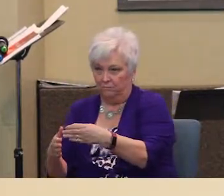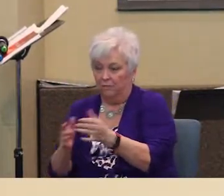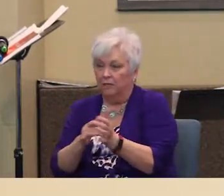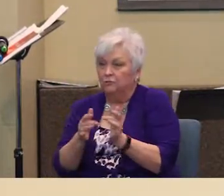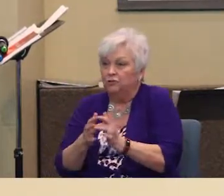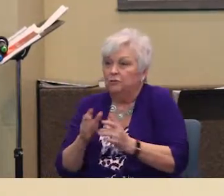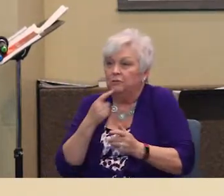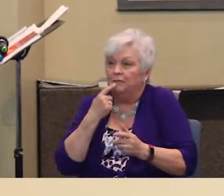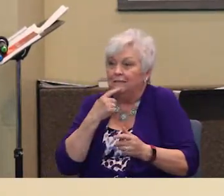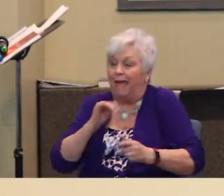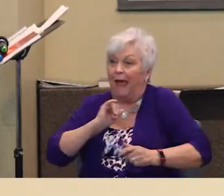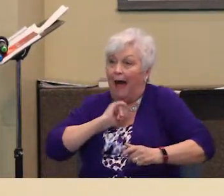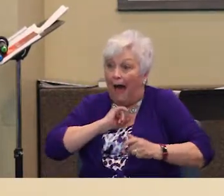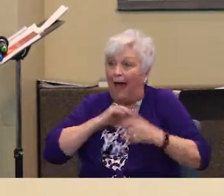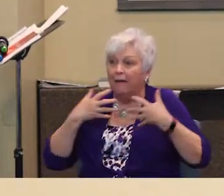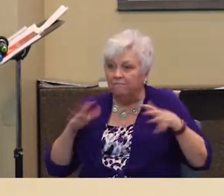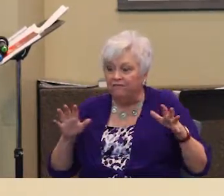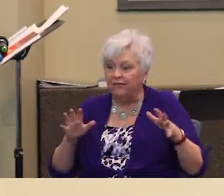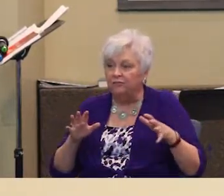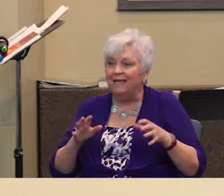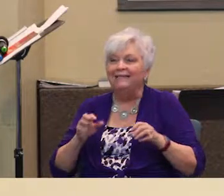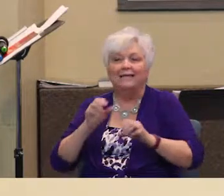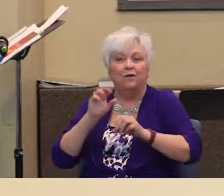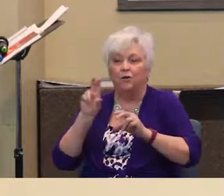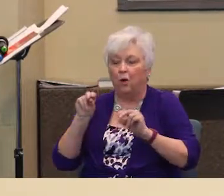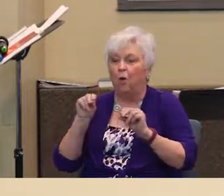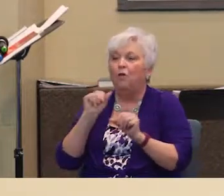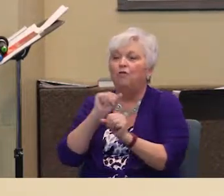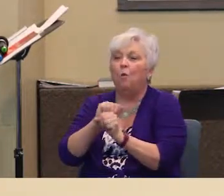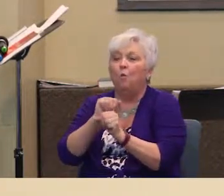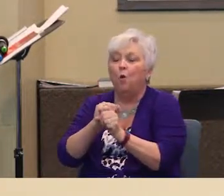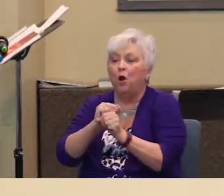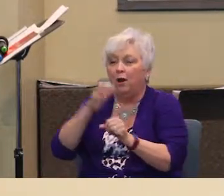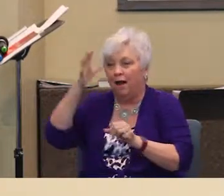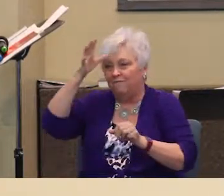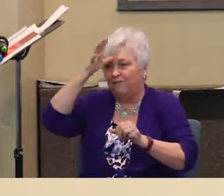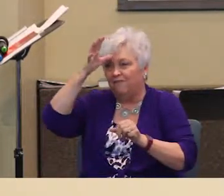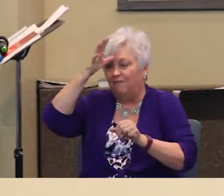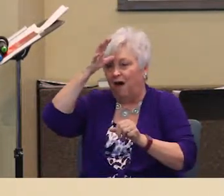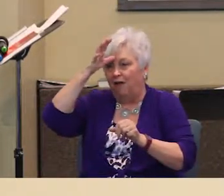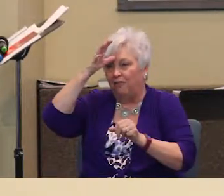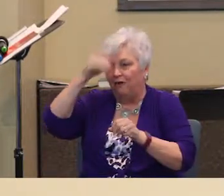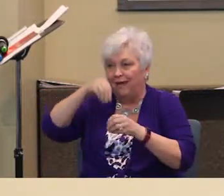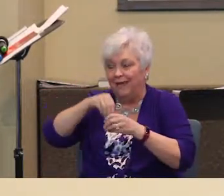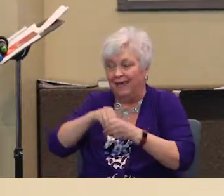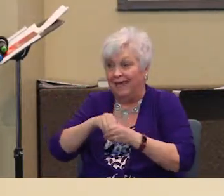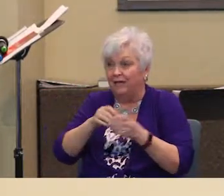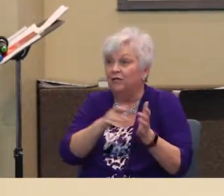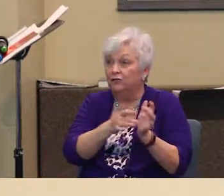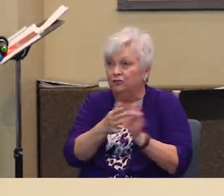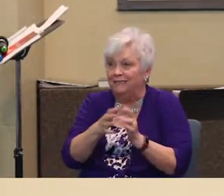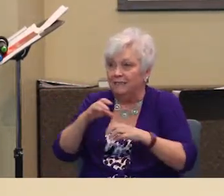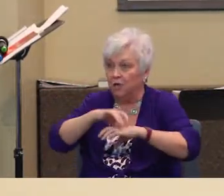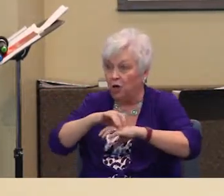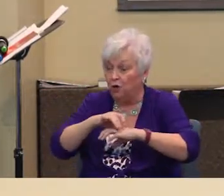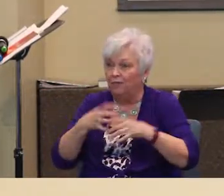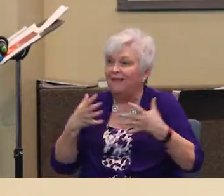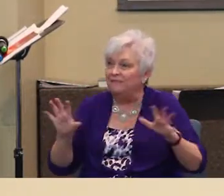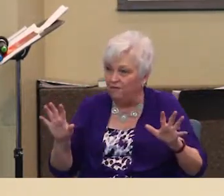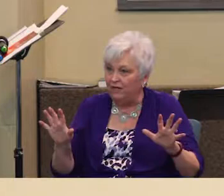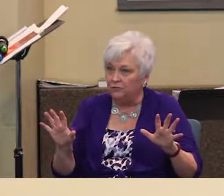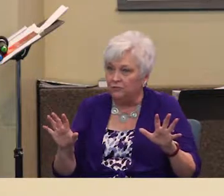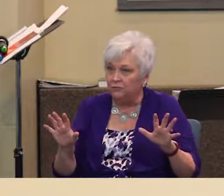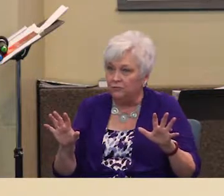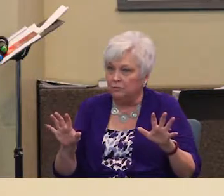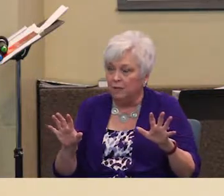finished. He said, the work of the Father is finished in me on earth. And that